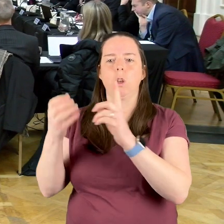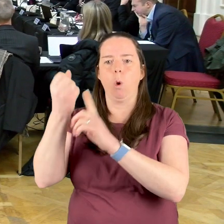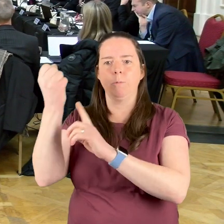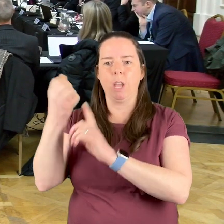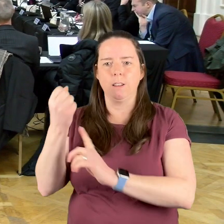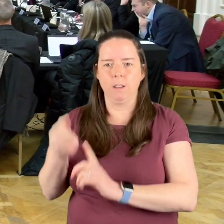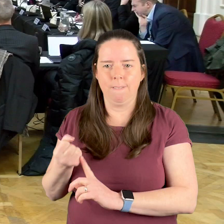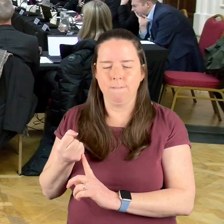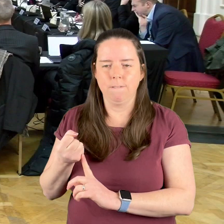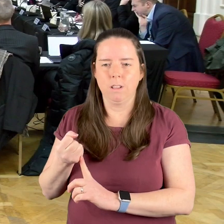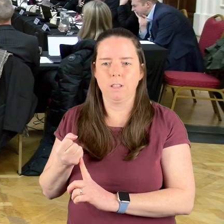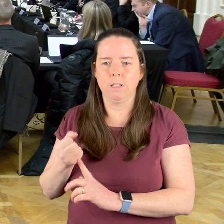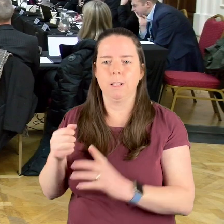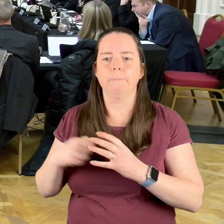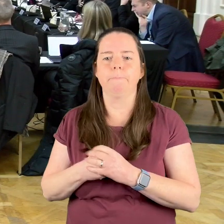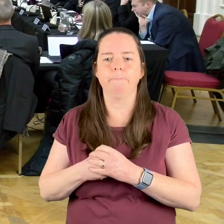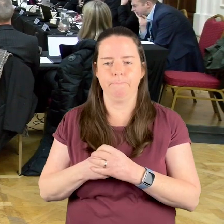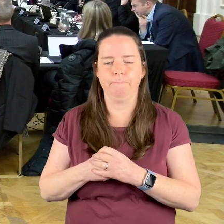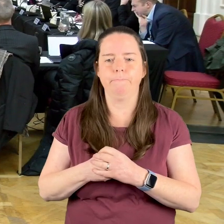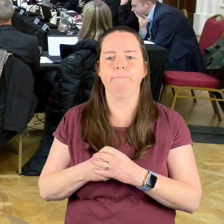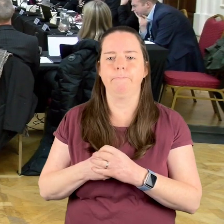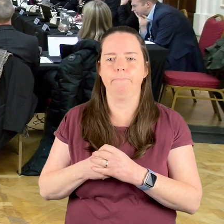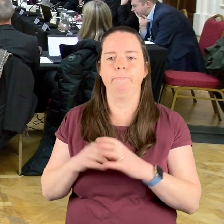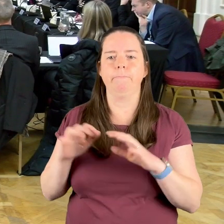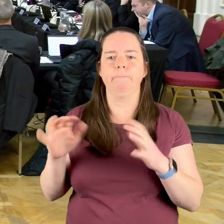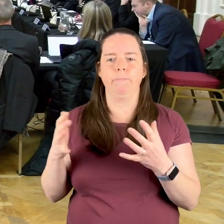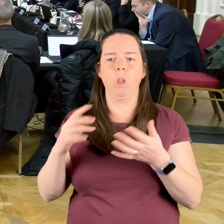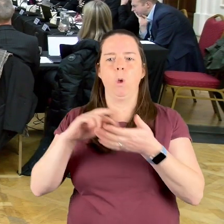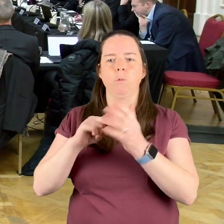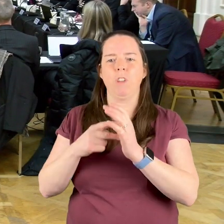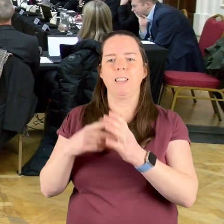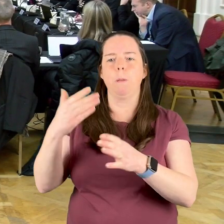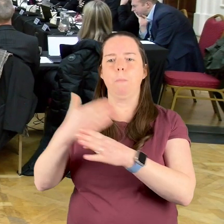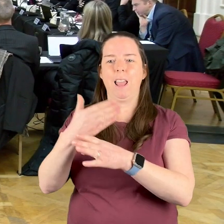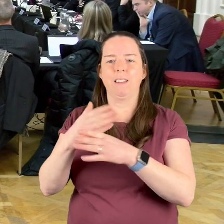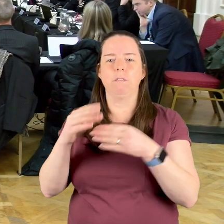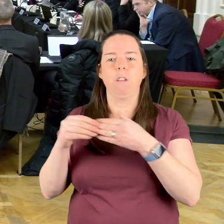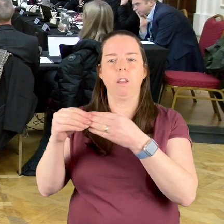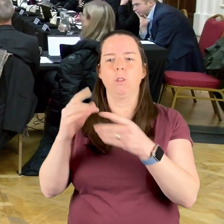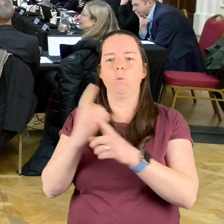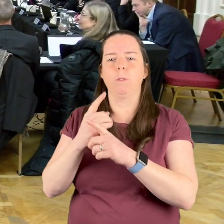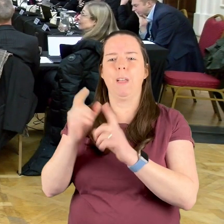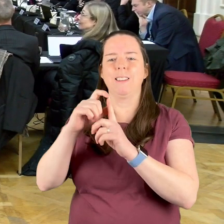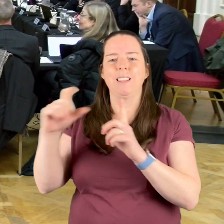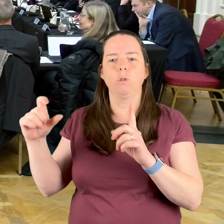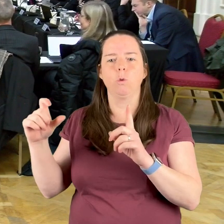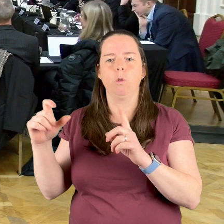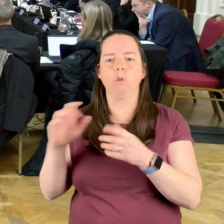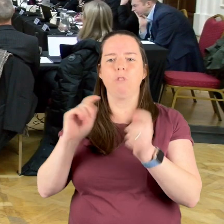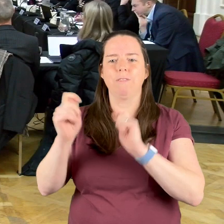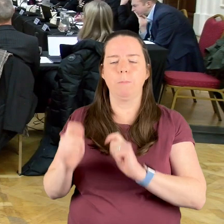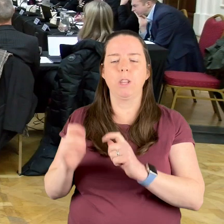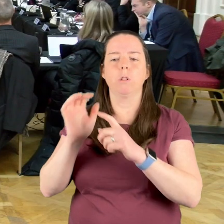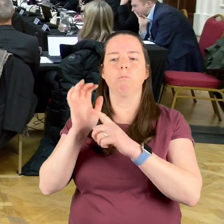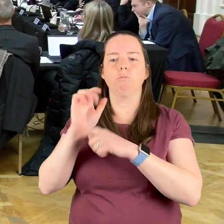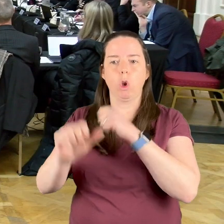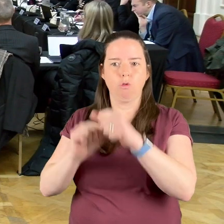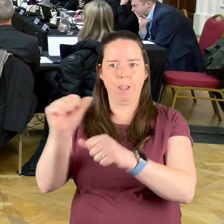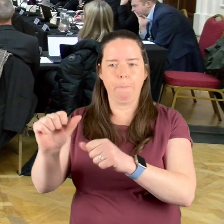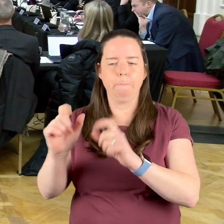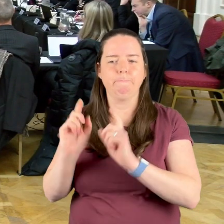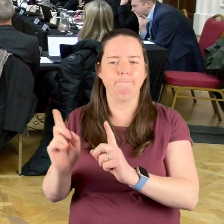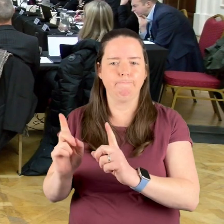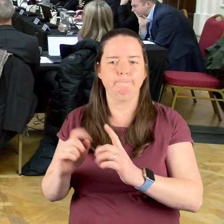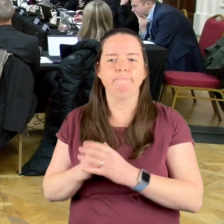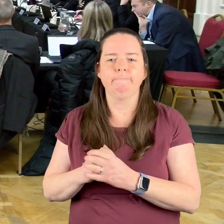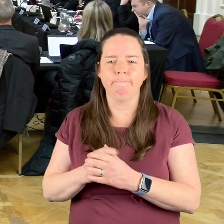objectives. And the operating plan guidance talks about the digital transformation program that kind of